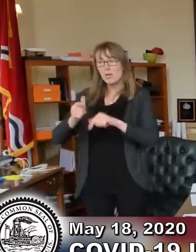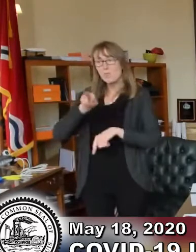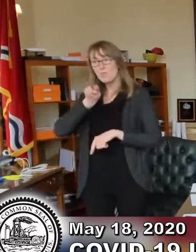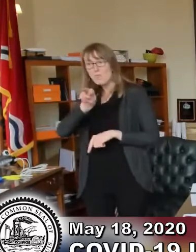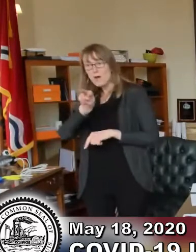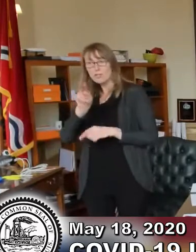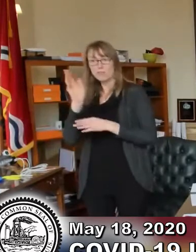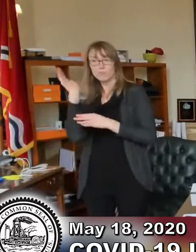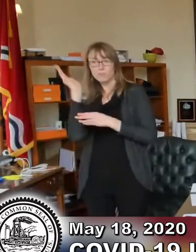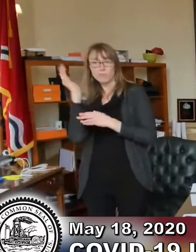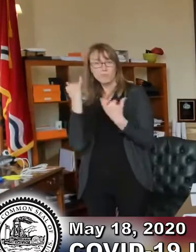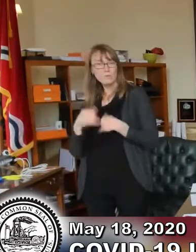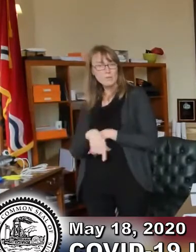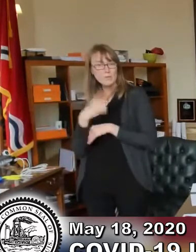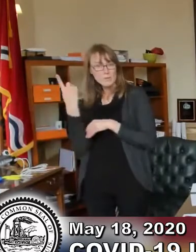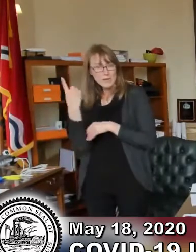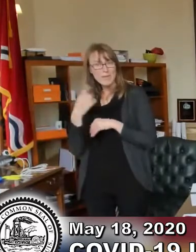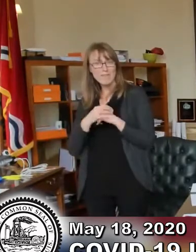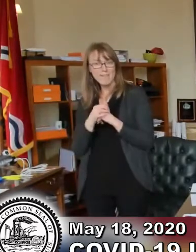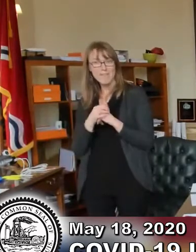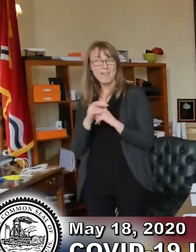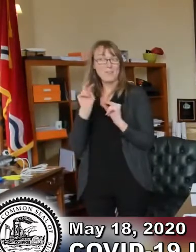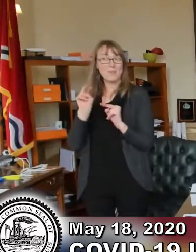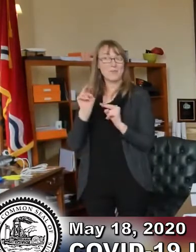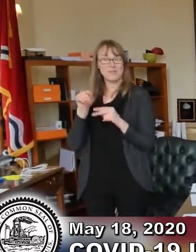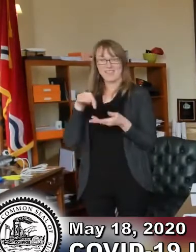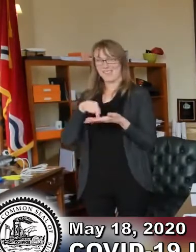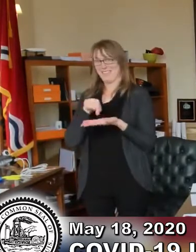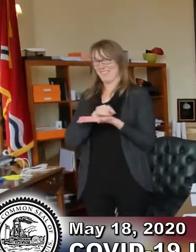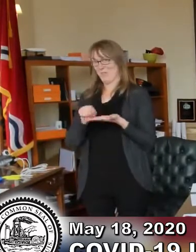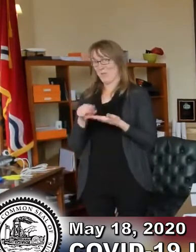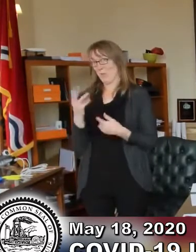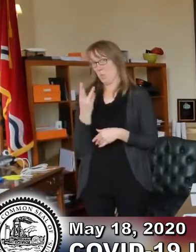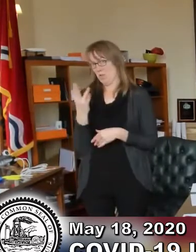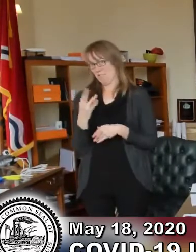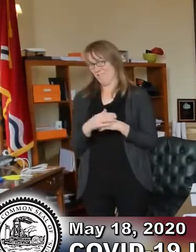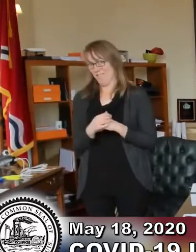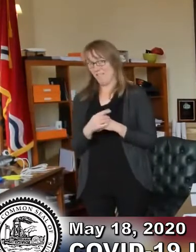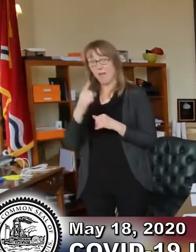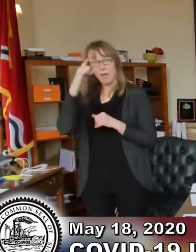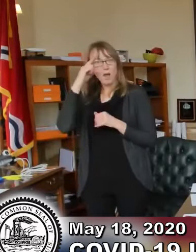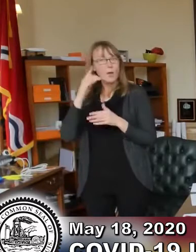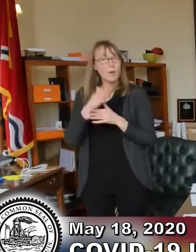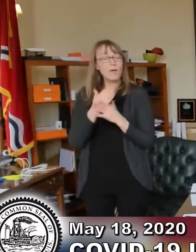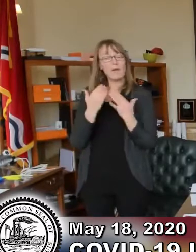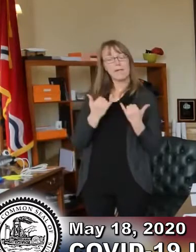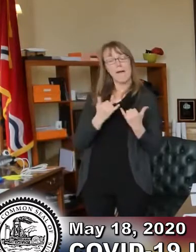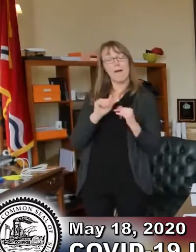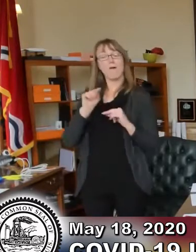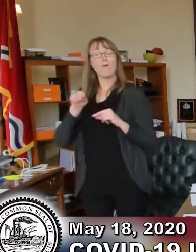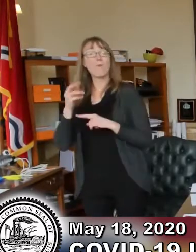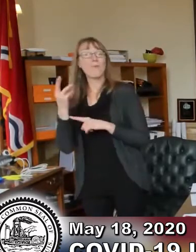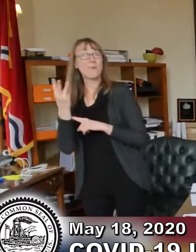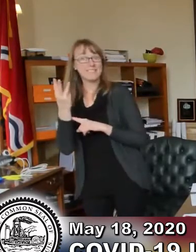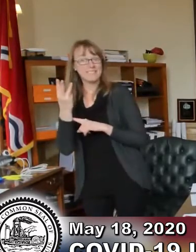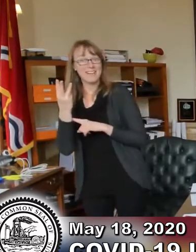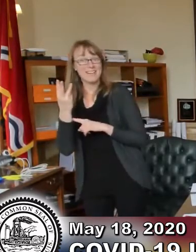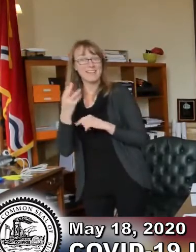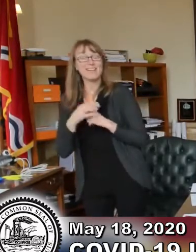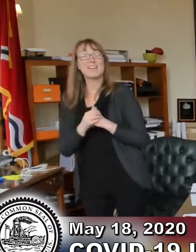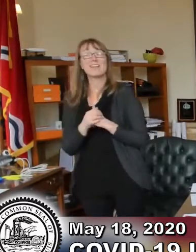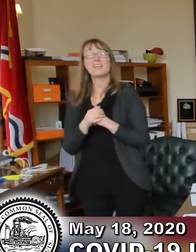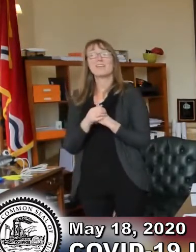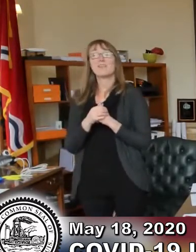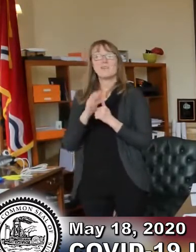Look forward to talking with you again on Wednesday. I think between now and Wednesday, we will be issuing